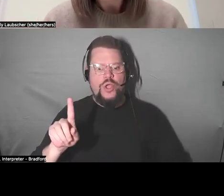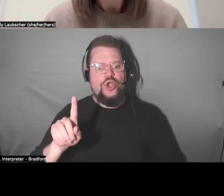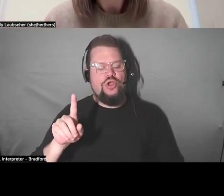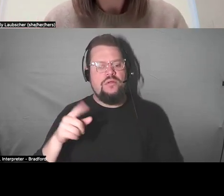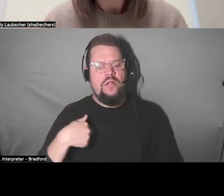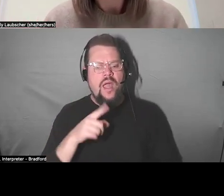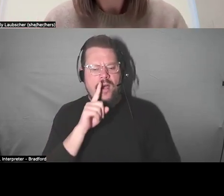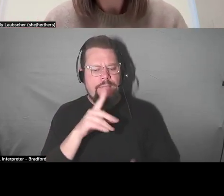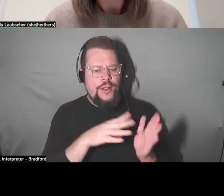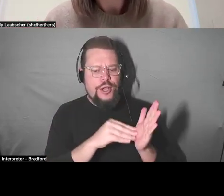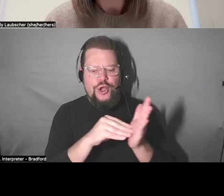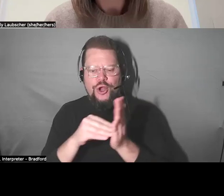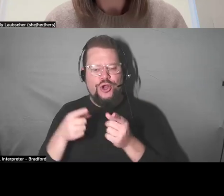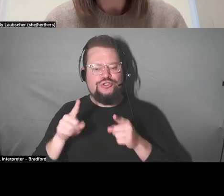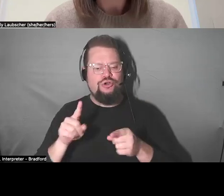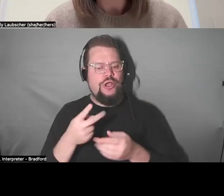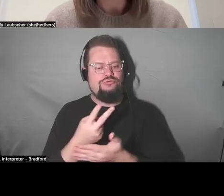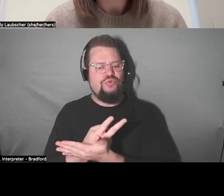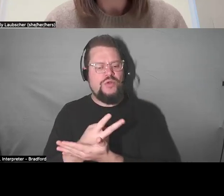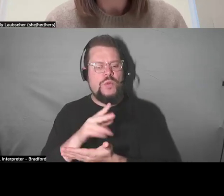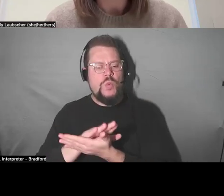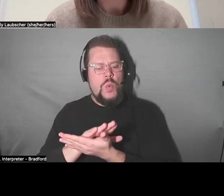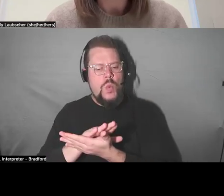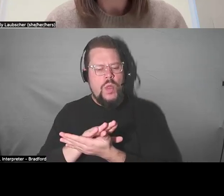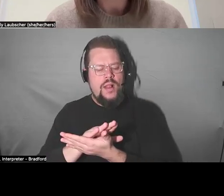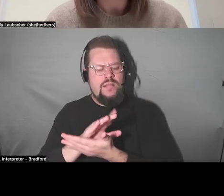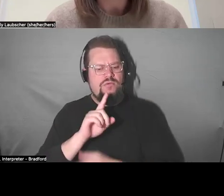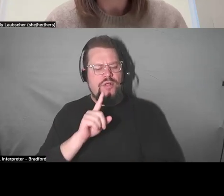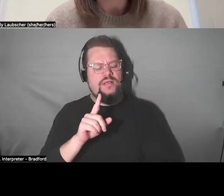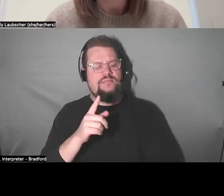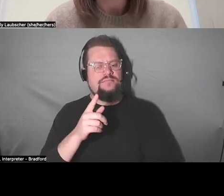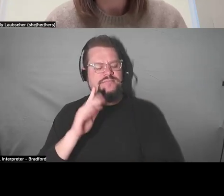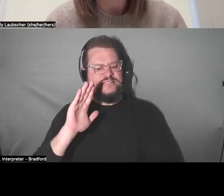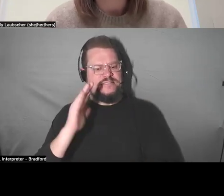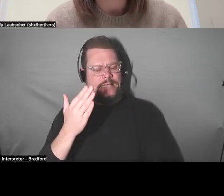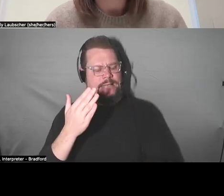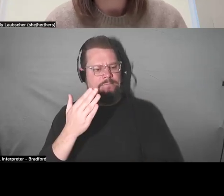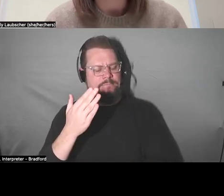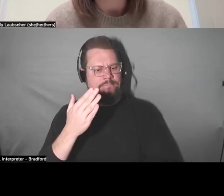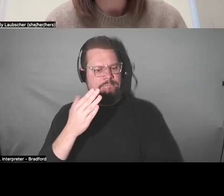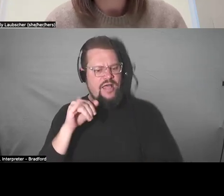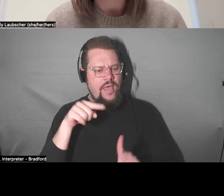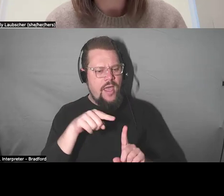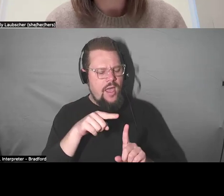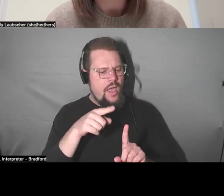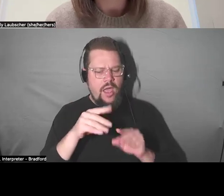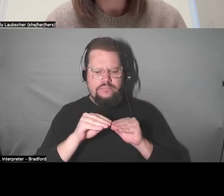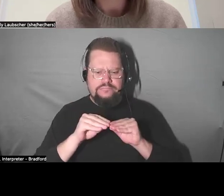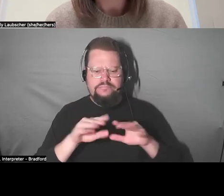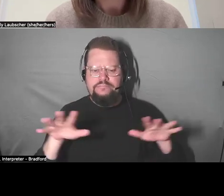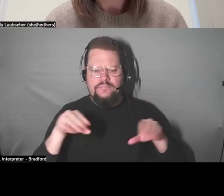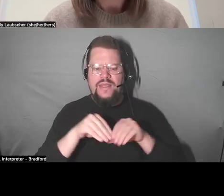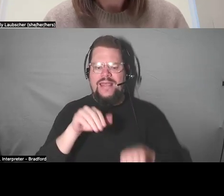learned about it in graduate school, but at some point it suddenly seemed to dominate every corner of the AAC